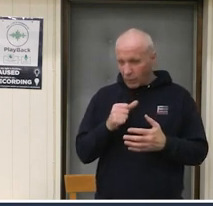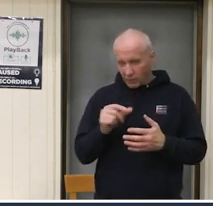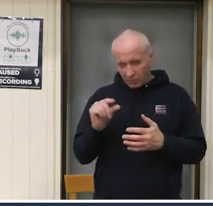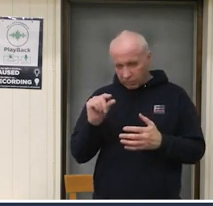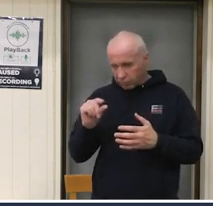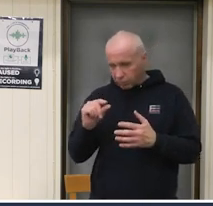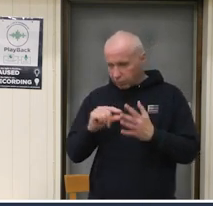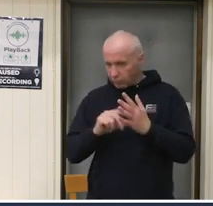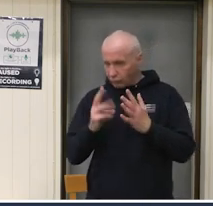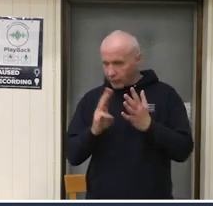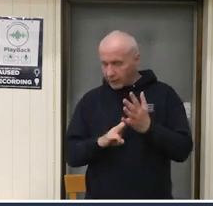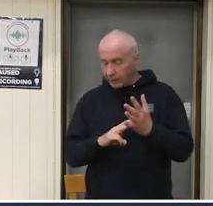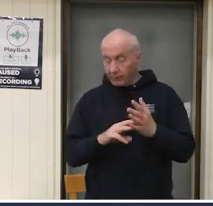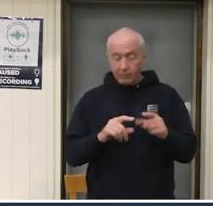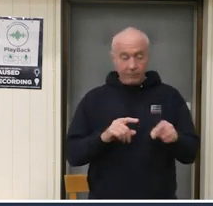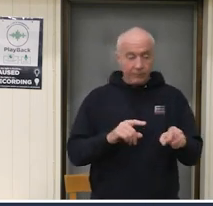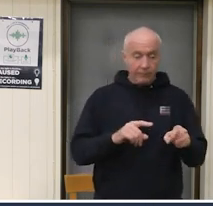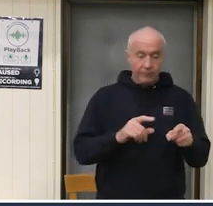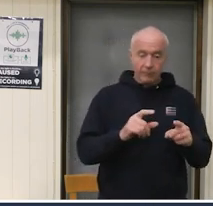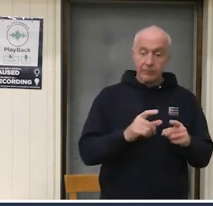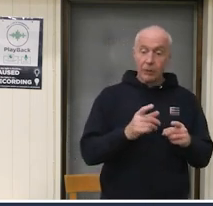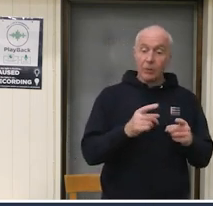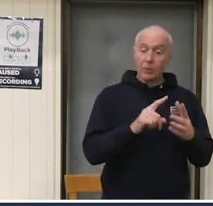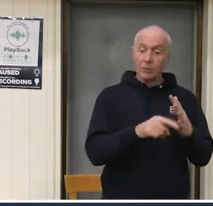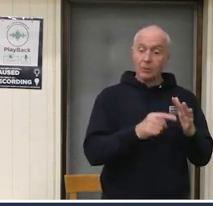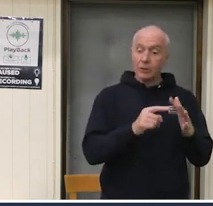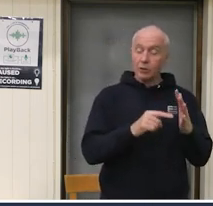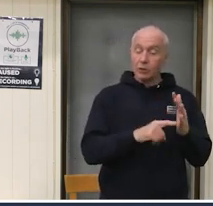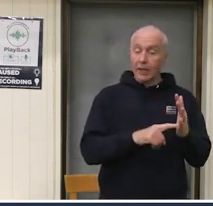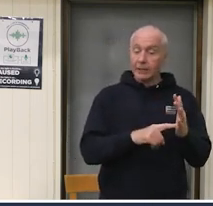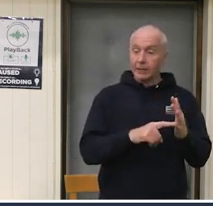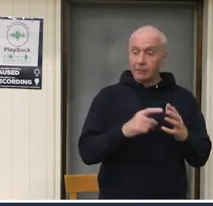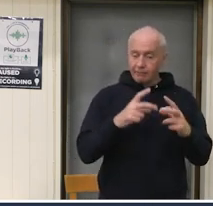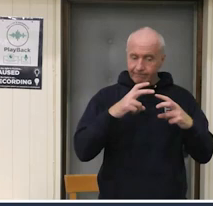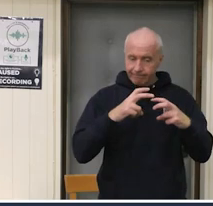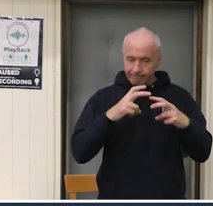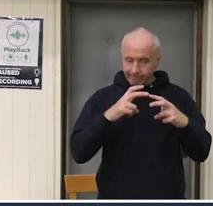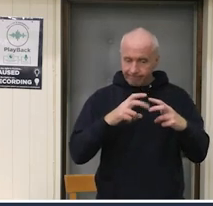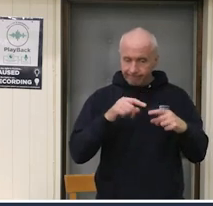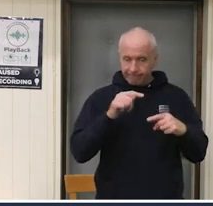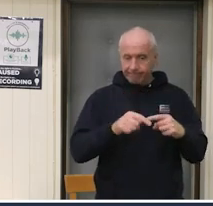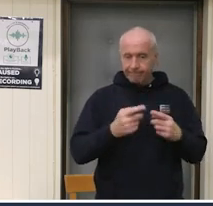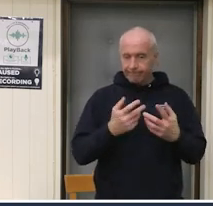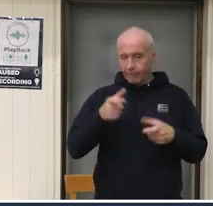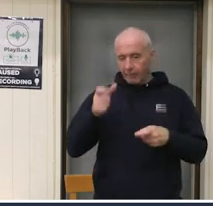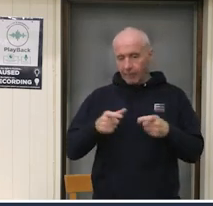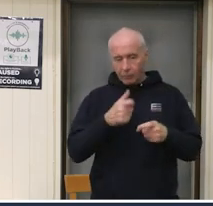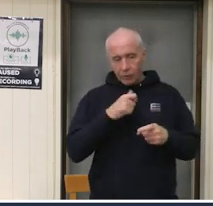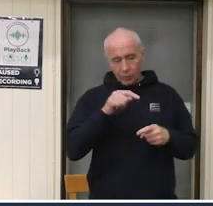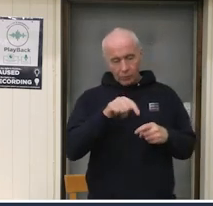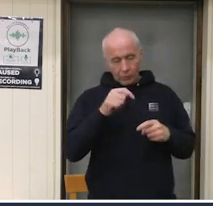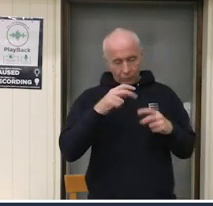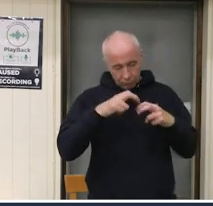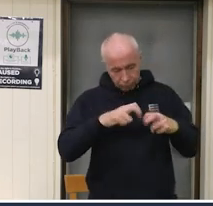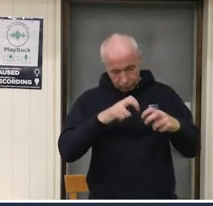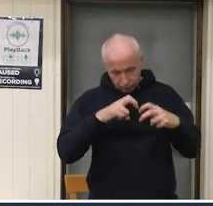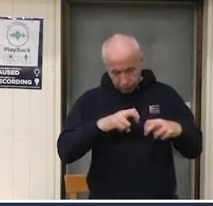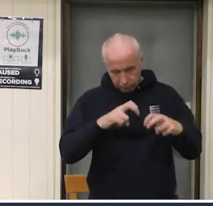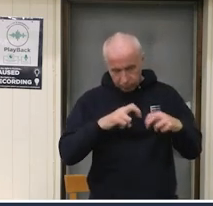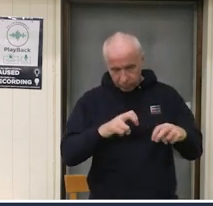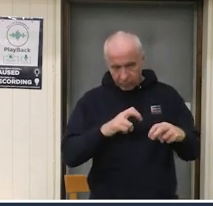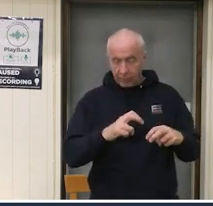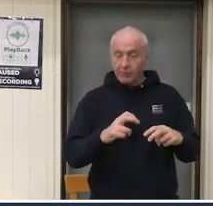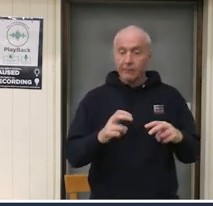Now, so a lot of research has been happening at JET in order to fuel the next step devices. There's two main approaches to